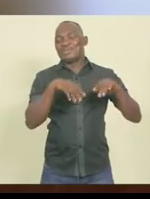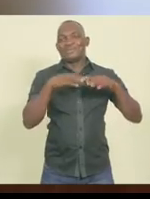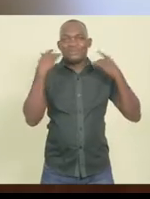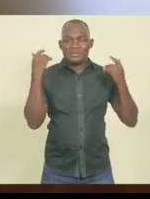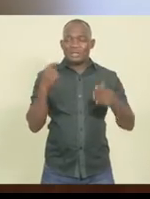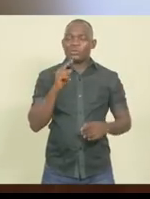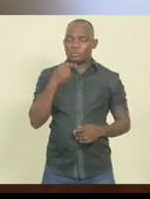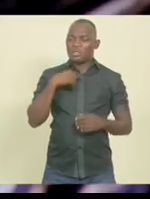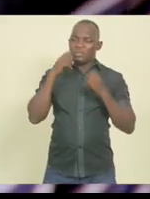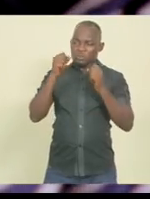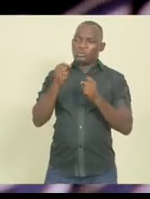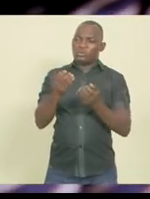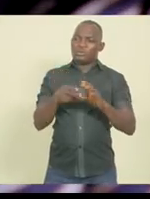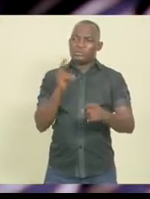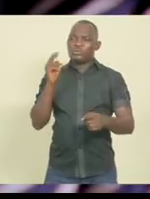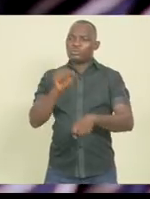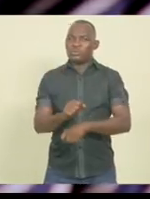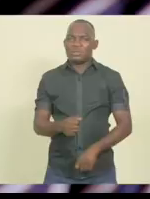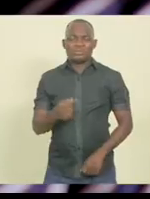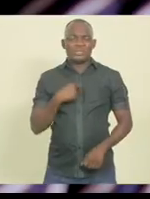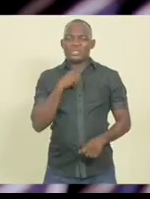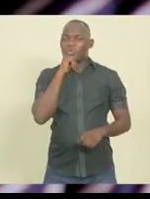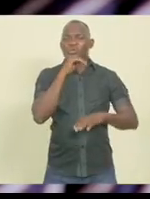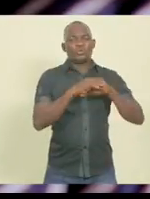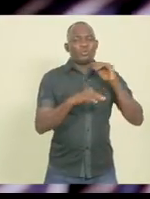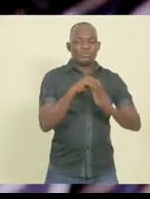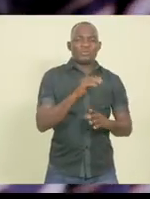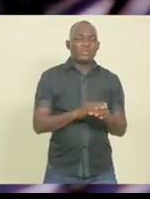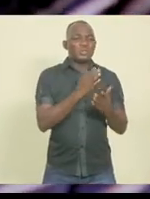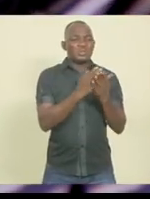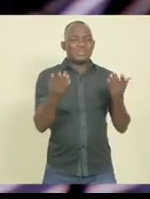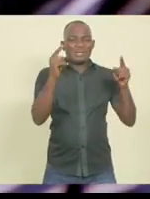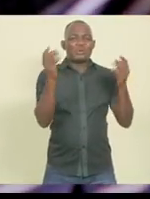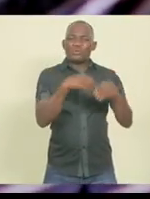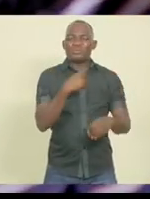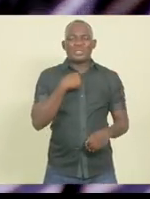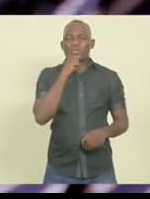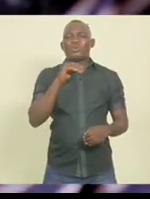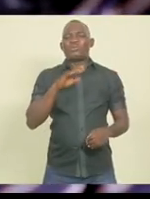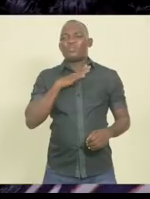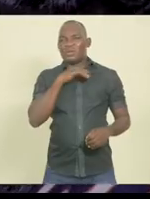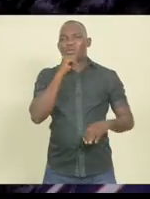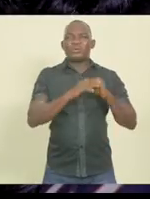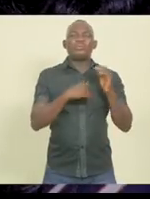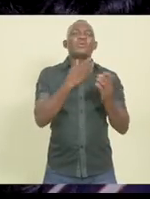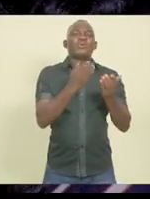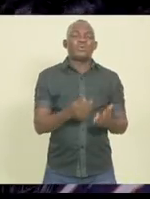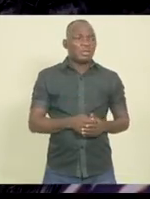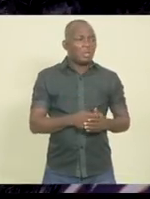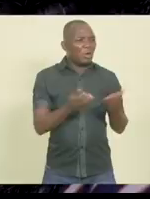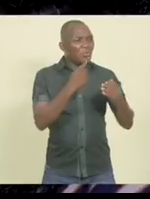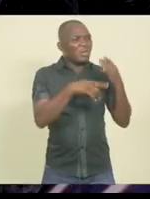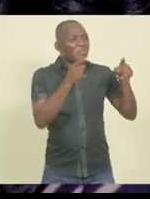But I'm serious though. I'm not comfortable with some things at the office. I just need... What's going